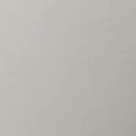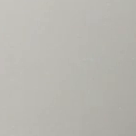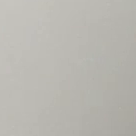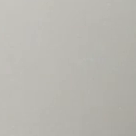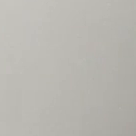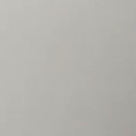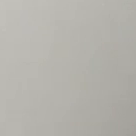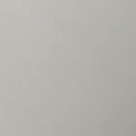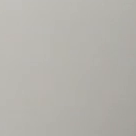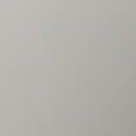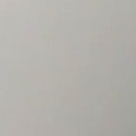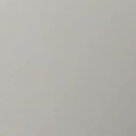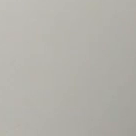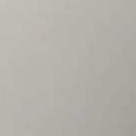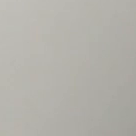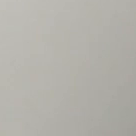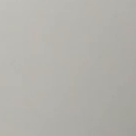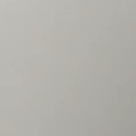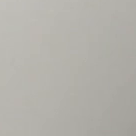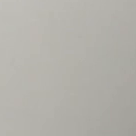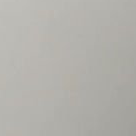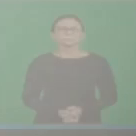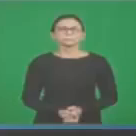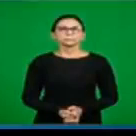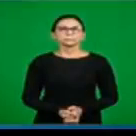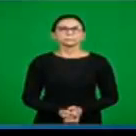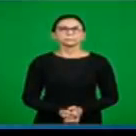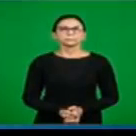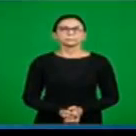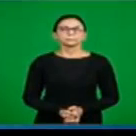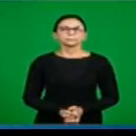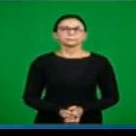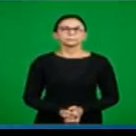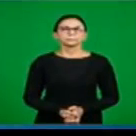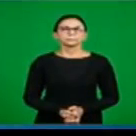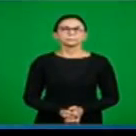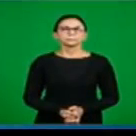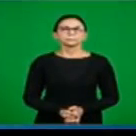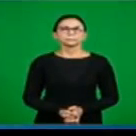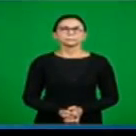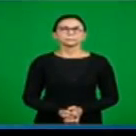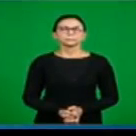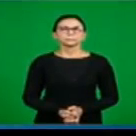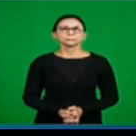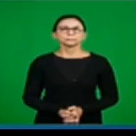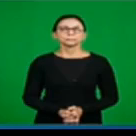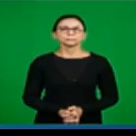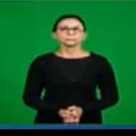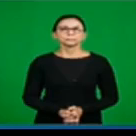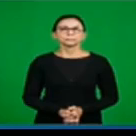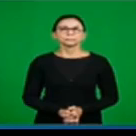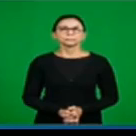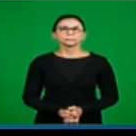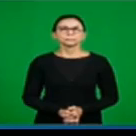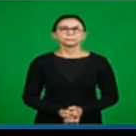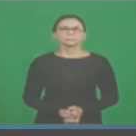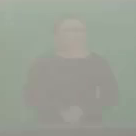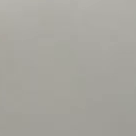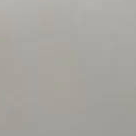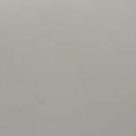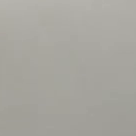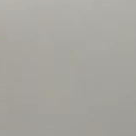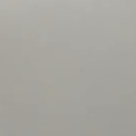The group here on the side will have the answer. What does the church need to keep?